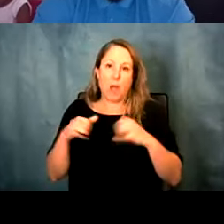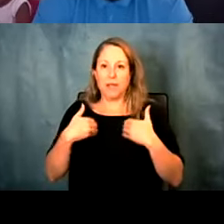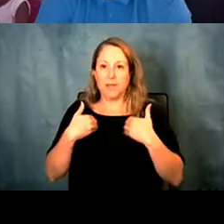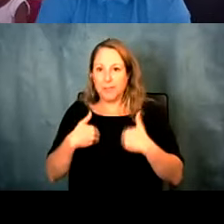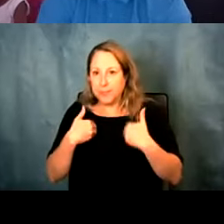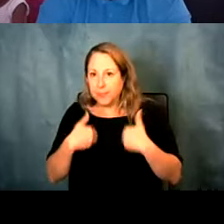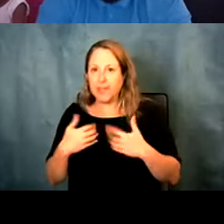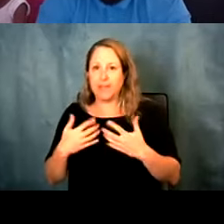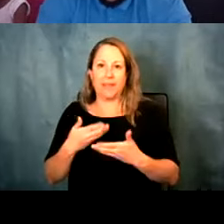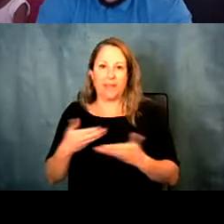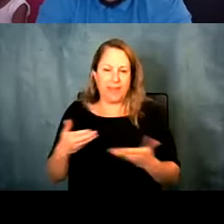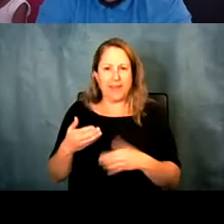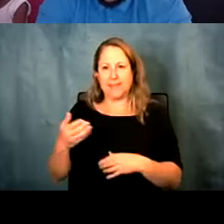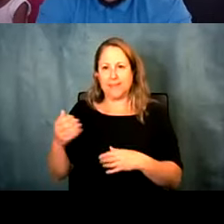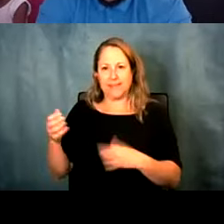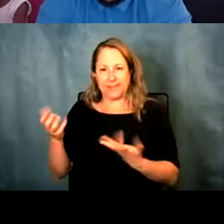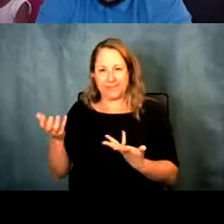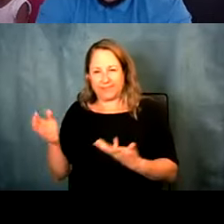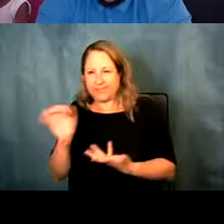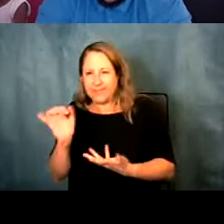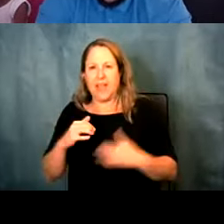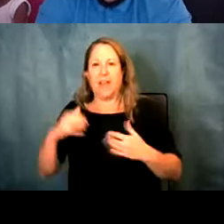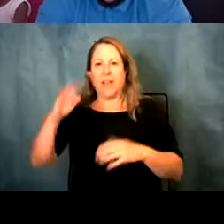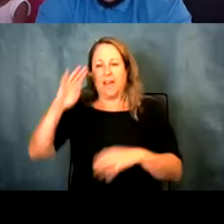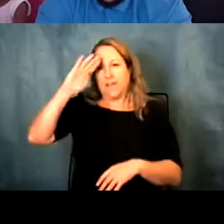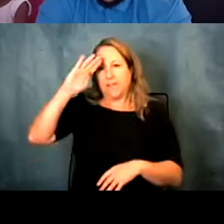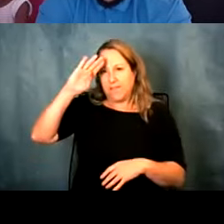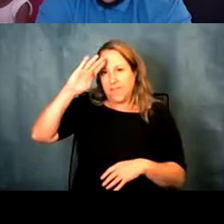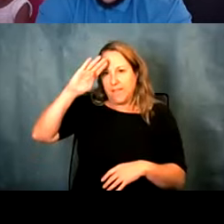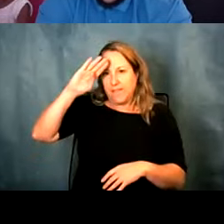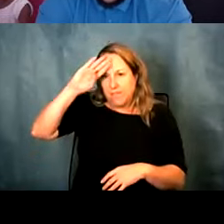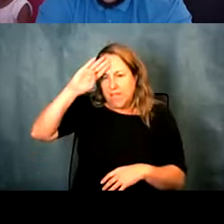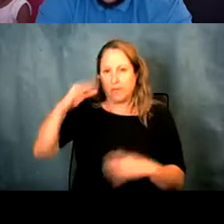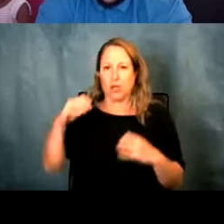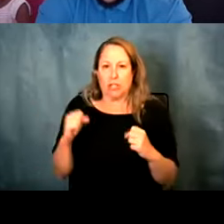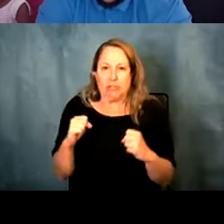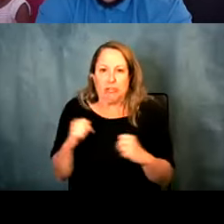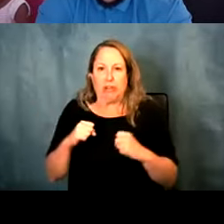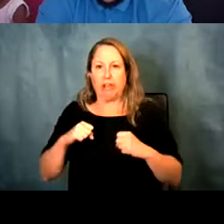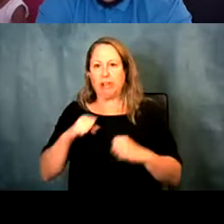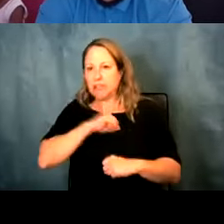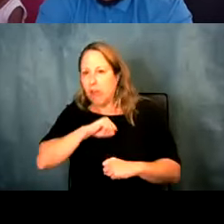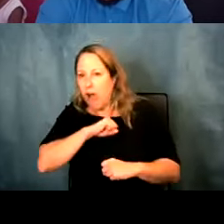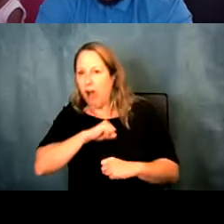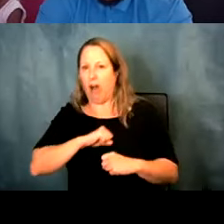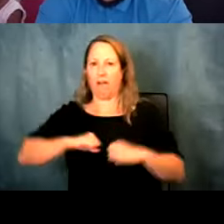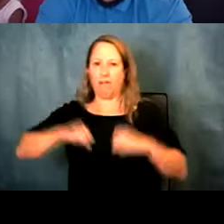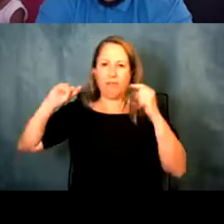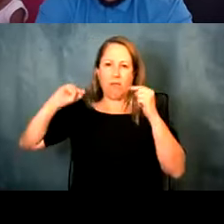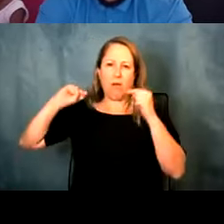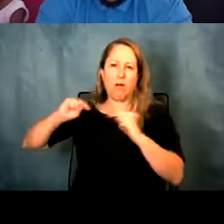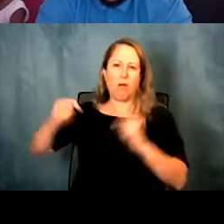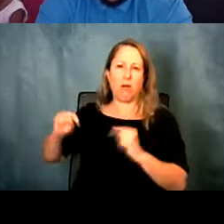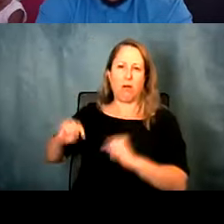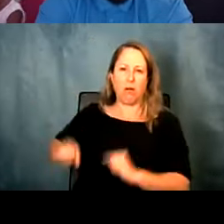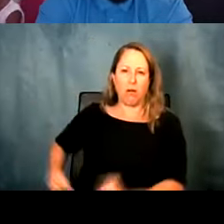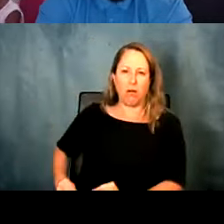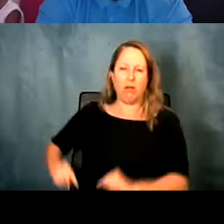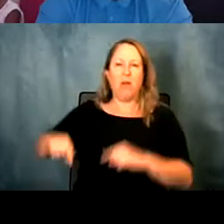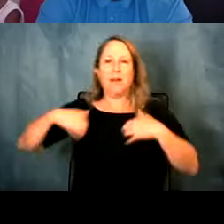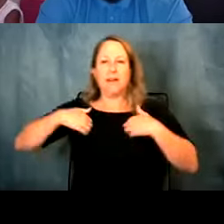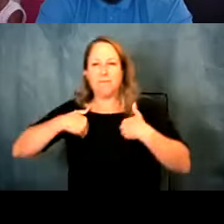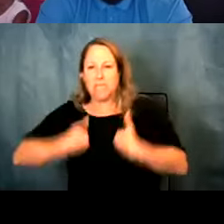being the symptoms of COVID. So fever, chills, cough, sore throat, body ache, fatigue. All of those are things that we see with the flu. We see those